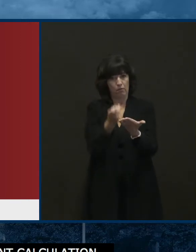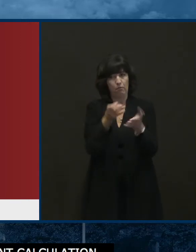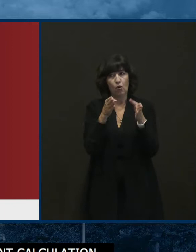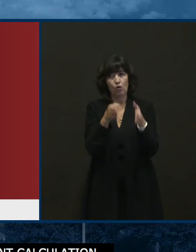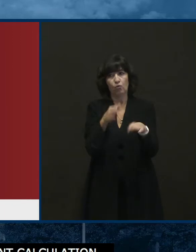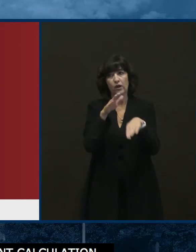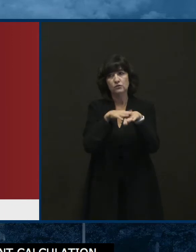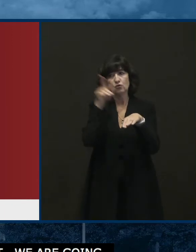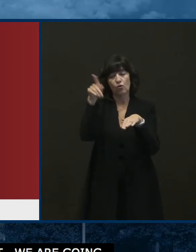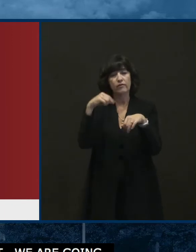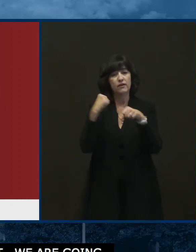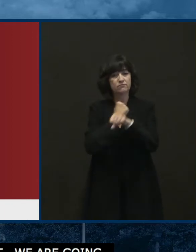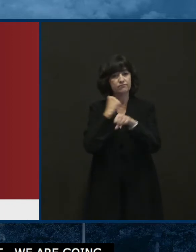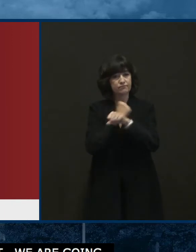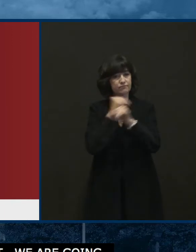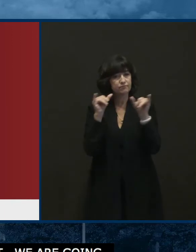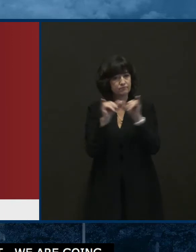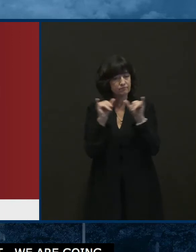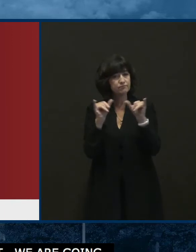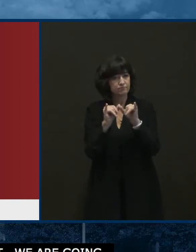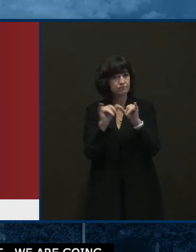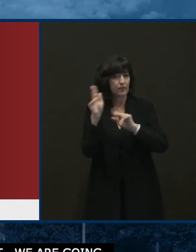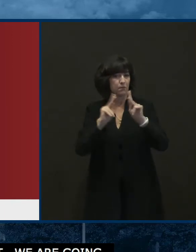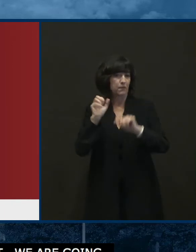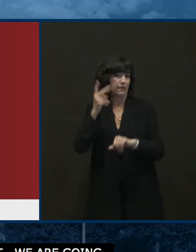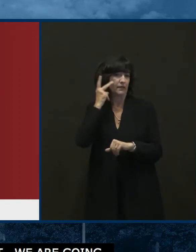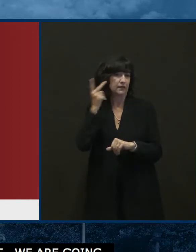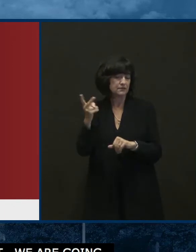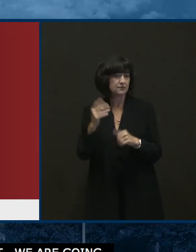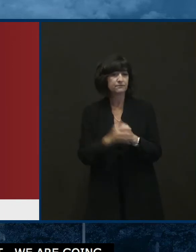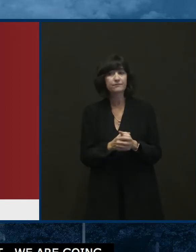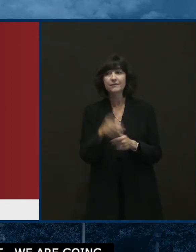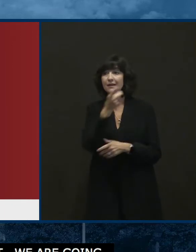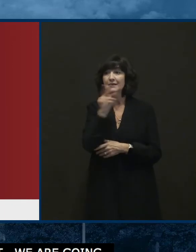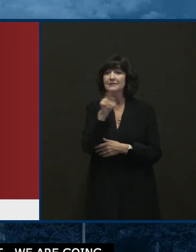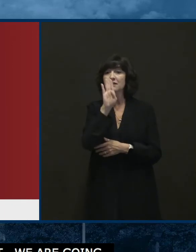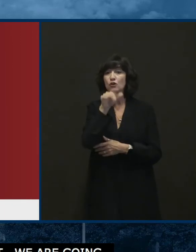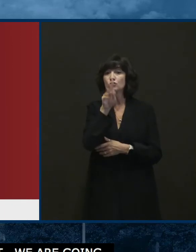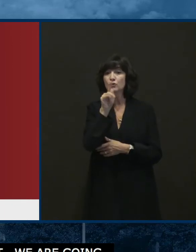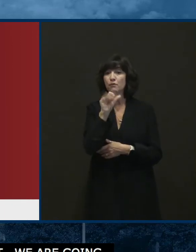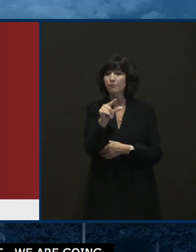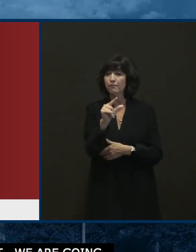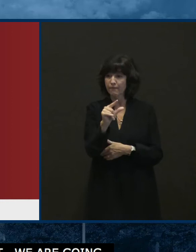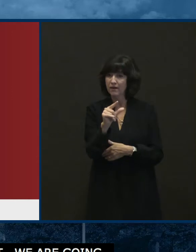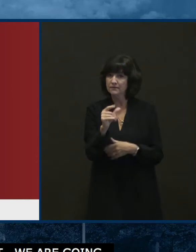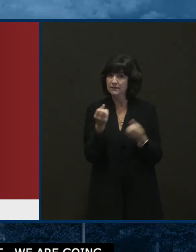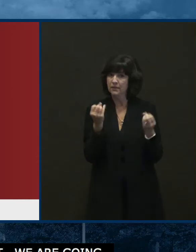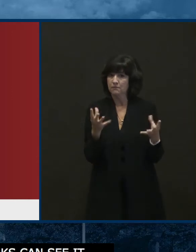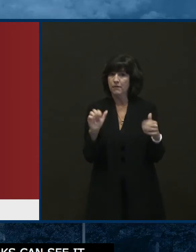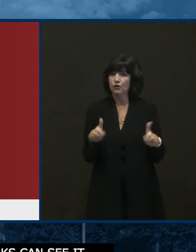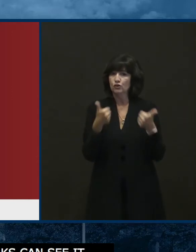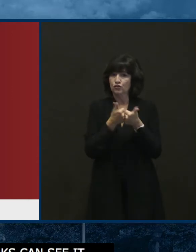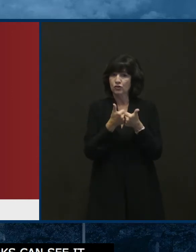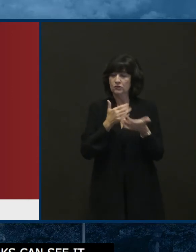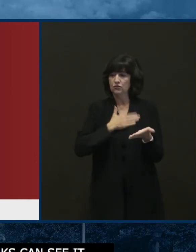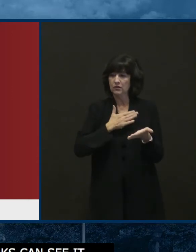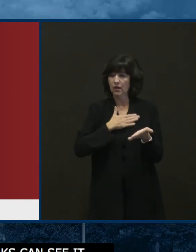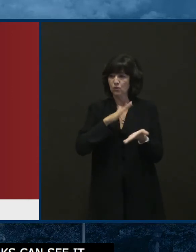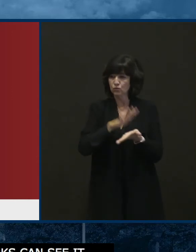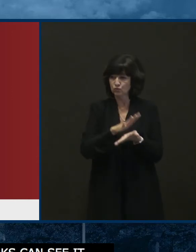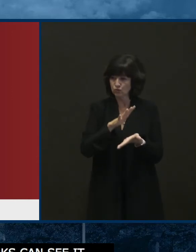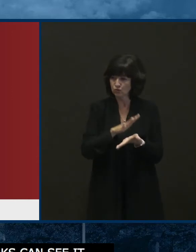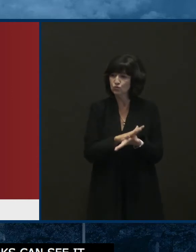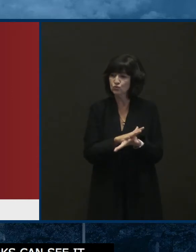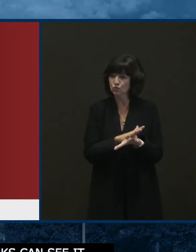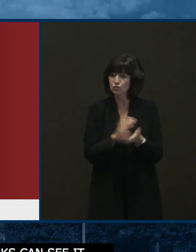dashboard, and folks can see it for themselves. Dr. Bunting, lots of things happening, lots of challenges in our schools and